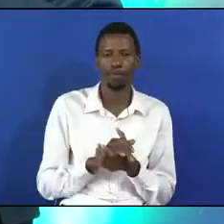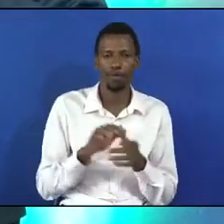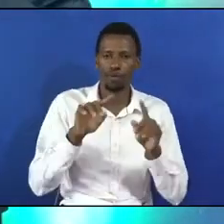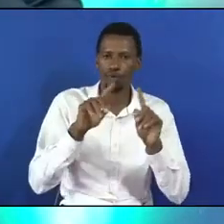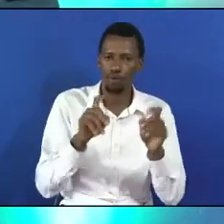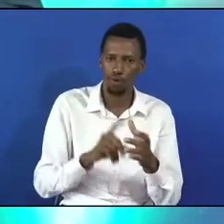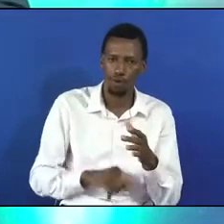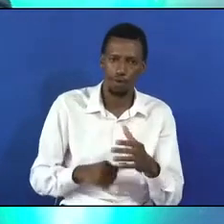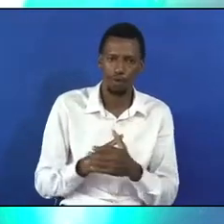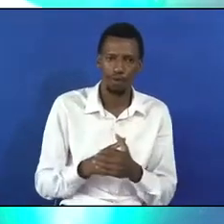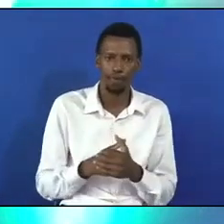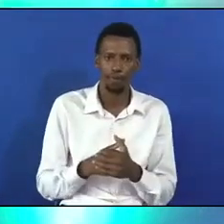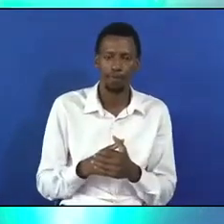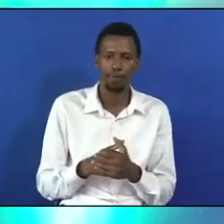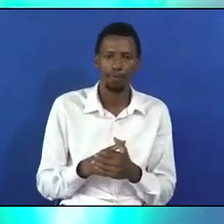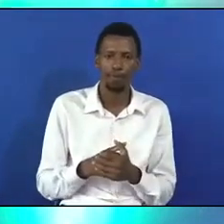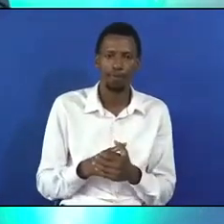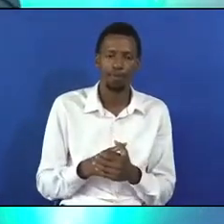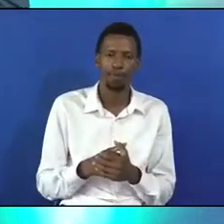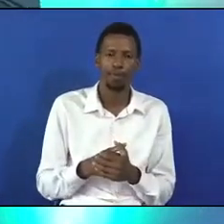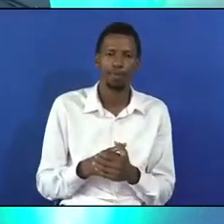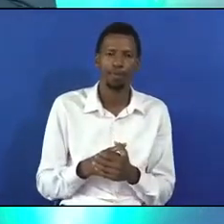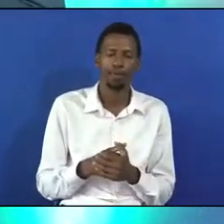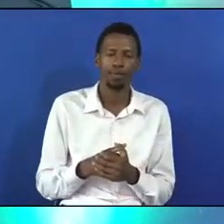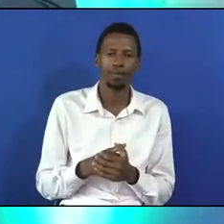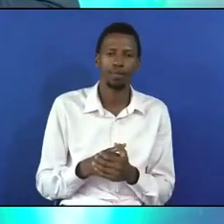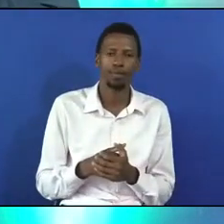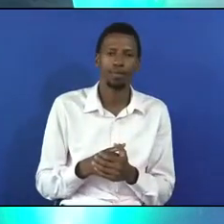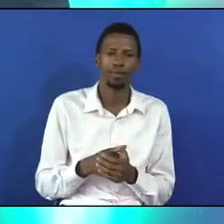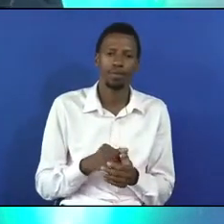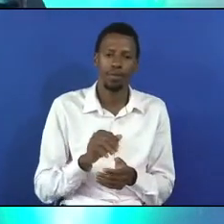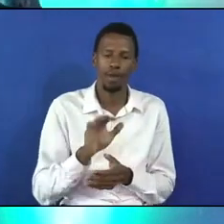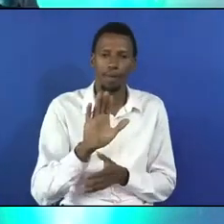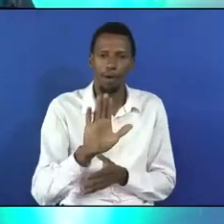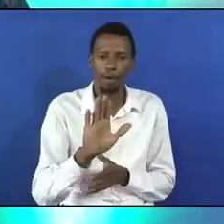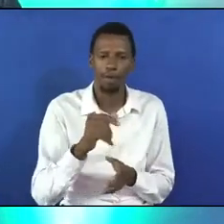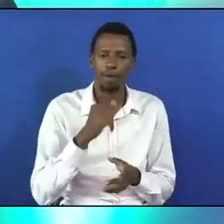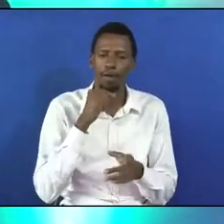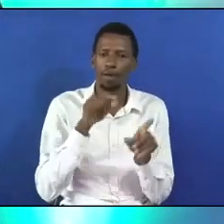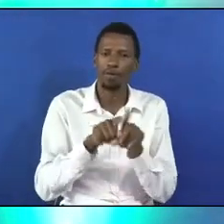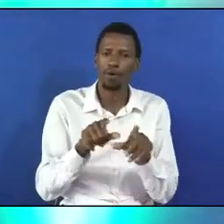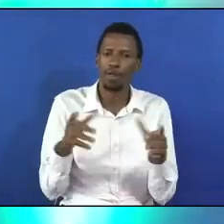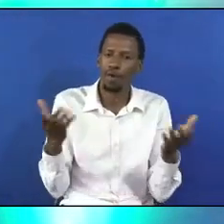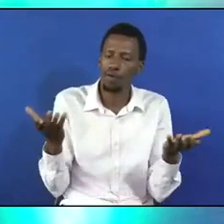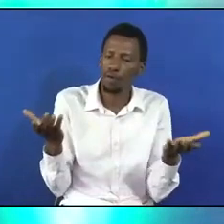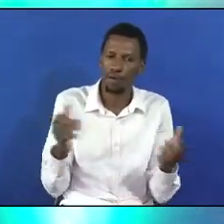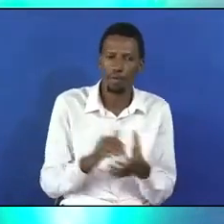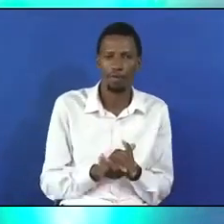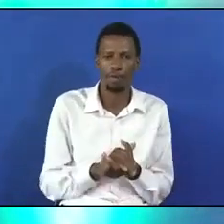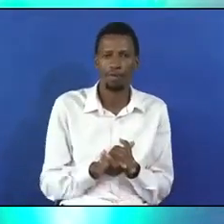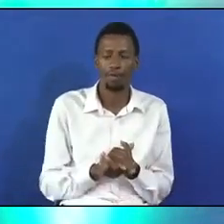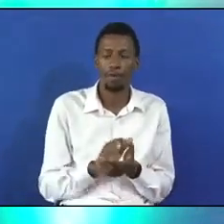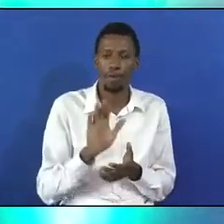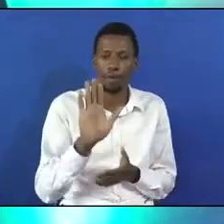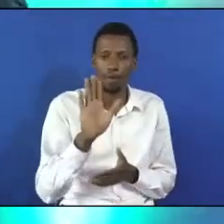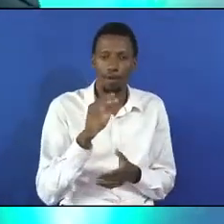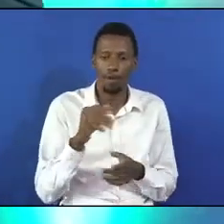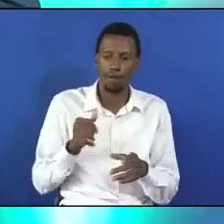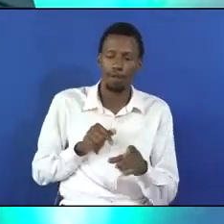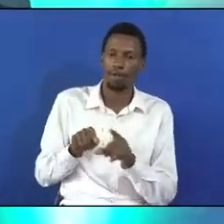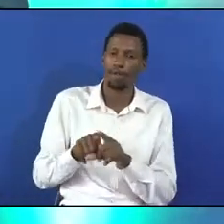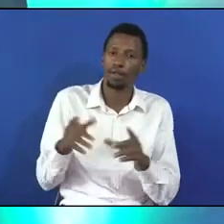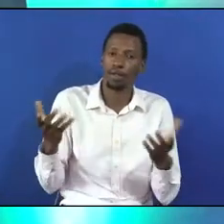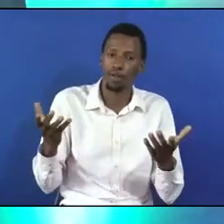is, where is your brother? Where is